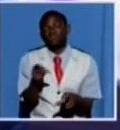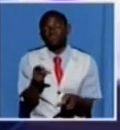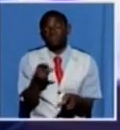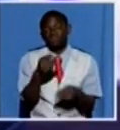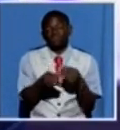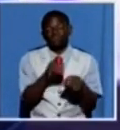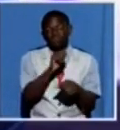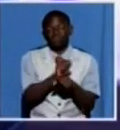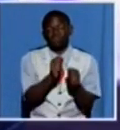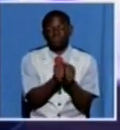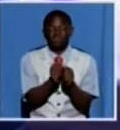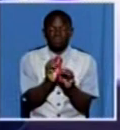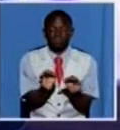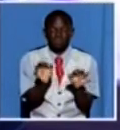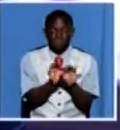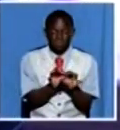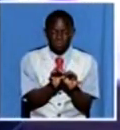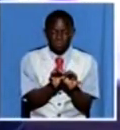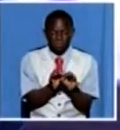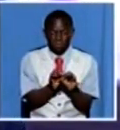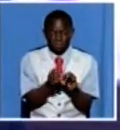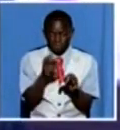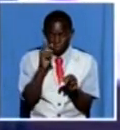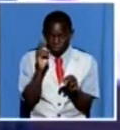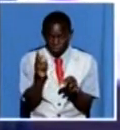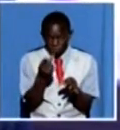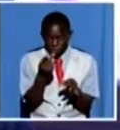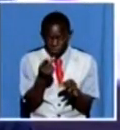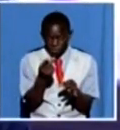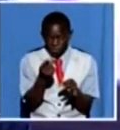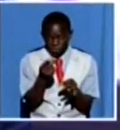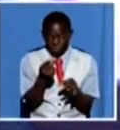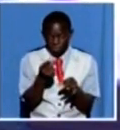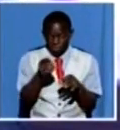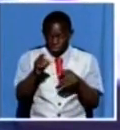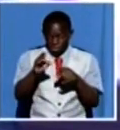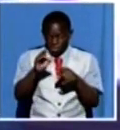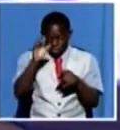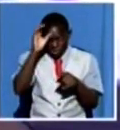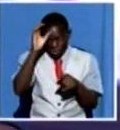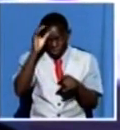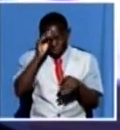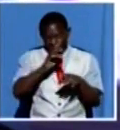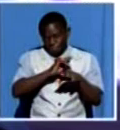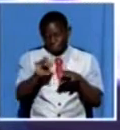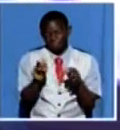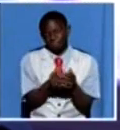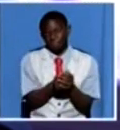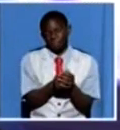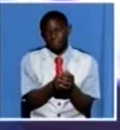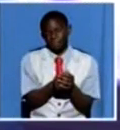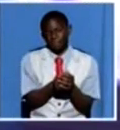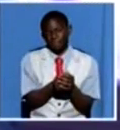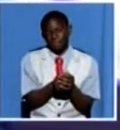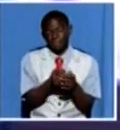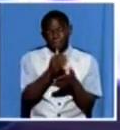two, it is lack of capacity, which we need to build as government. And then number three, there are some contractors who are